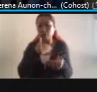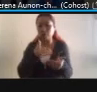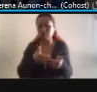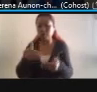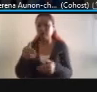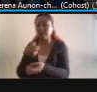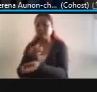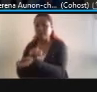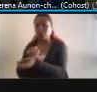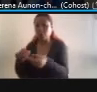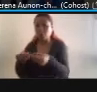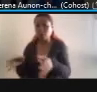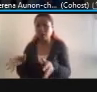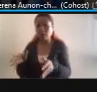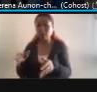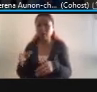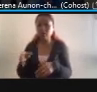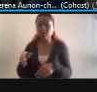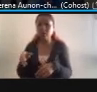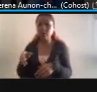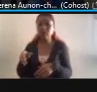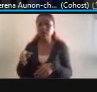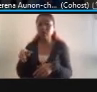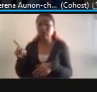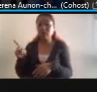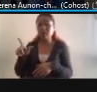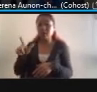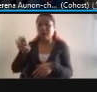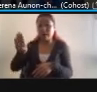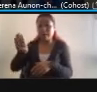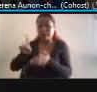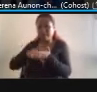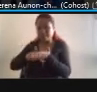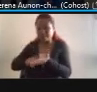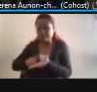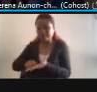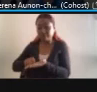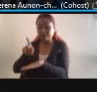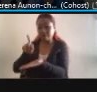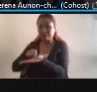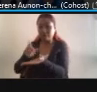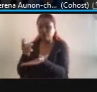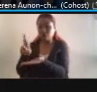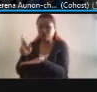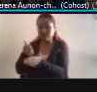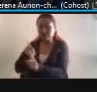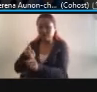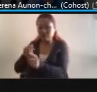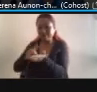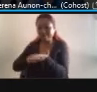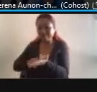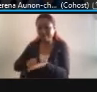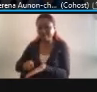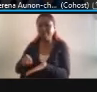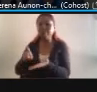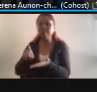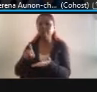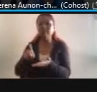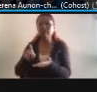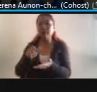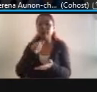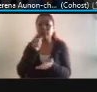some wonderful articles with his lab. Really, we don't see much of a difference between men and women when it comes to bone loss on